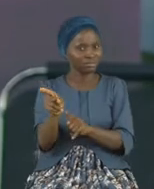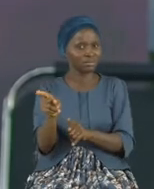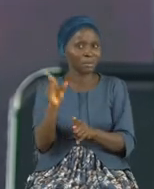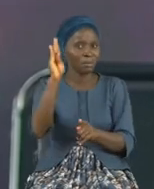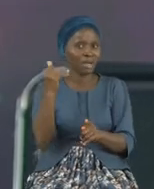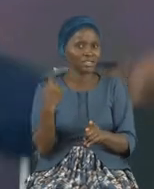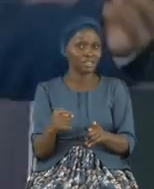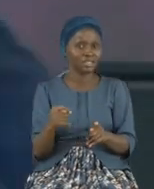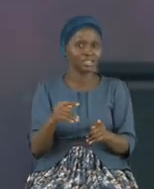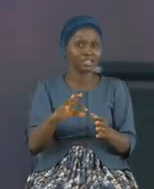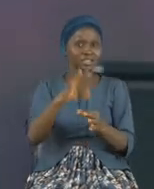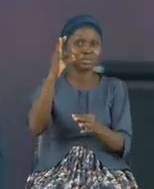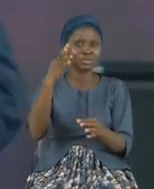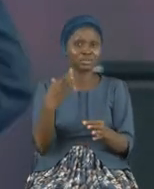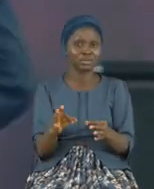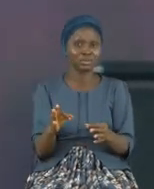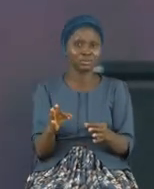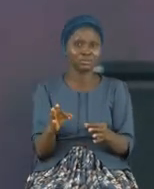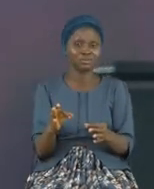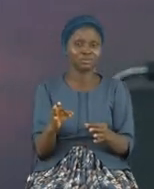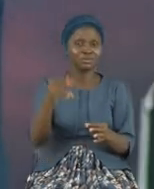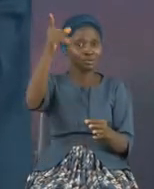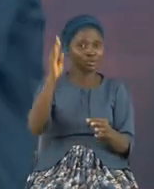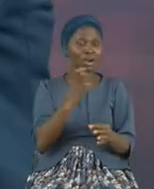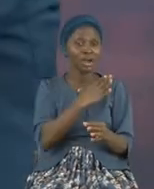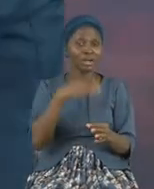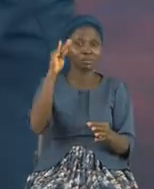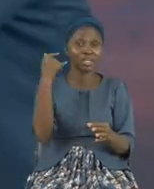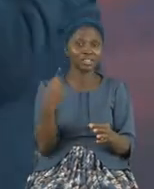of God and by the Word of God. And he said,